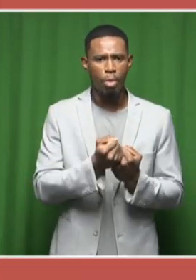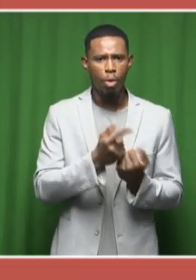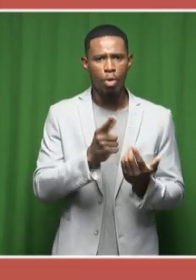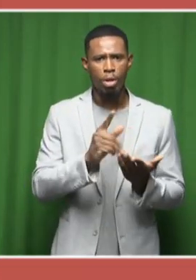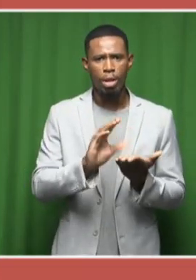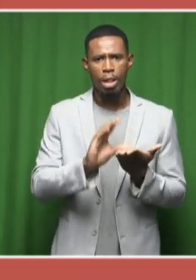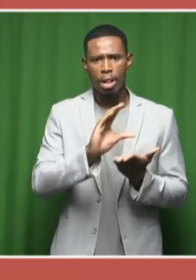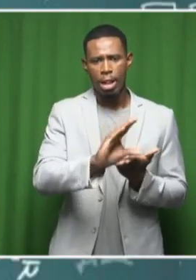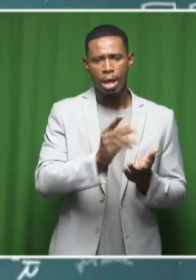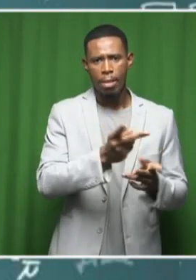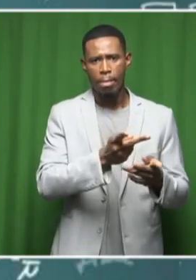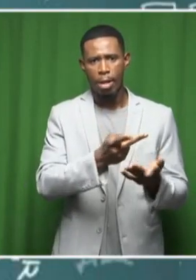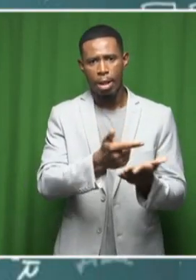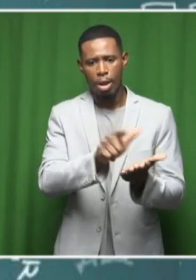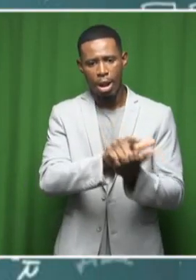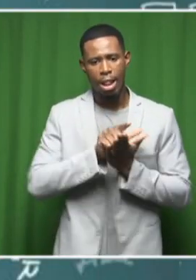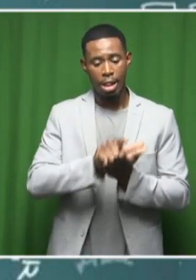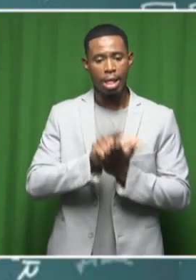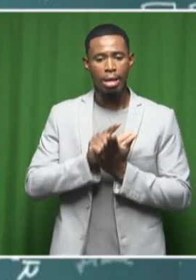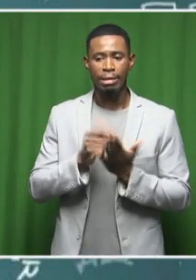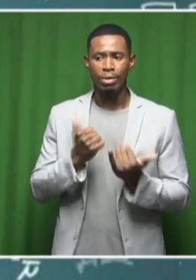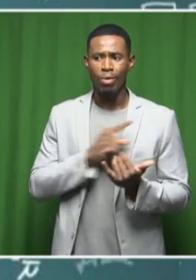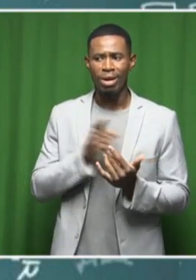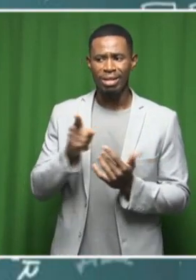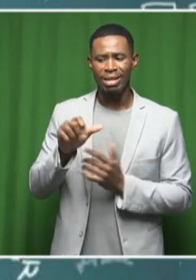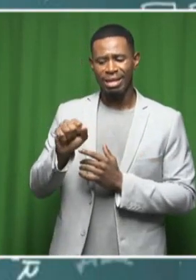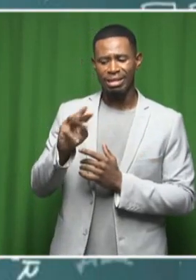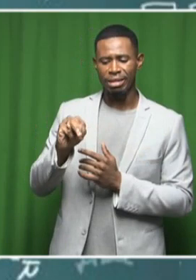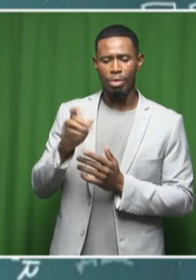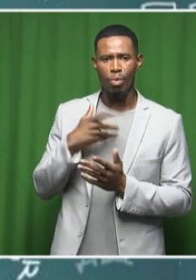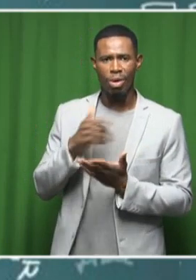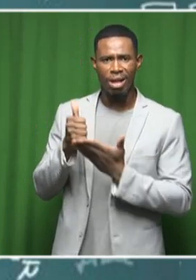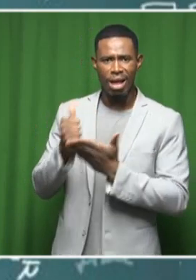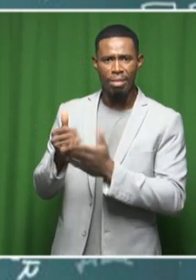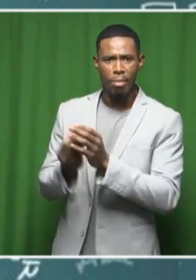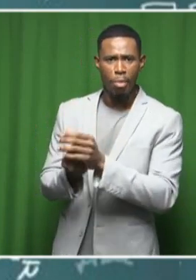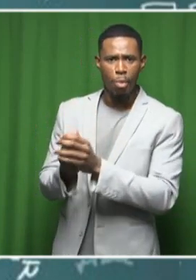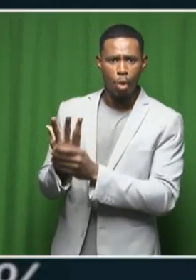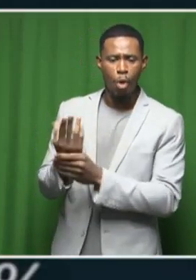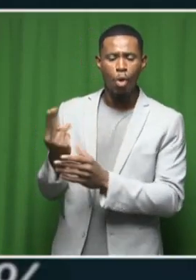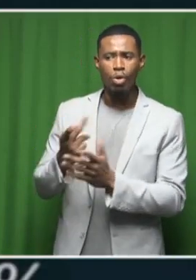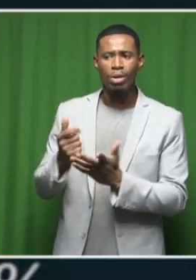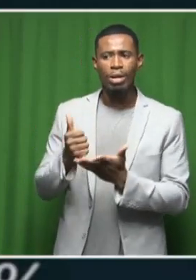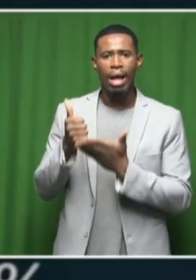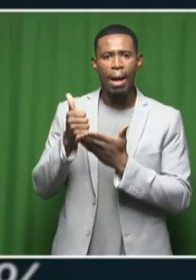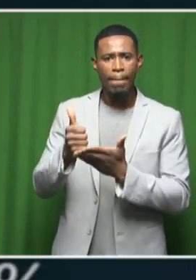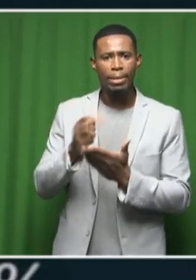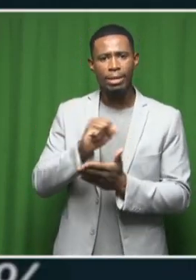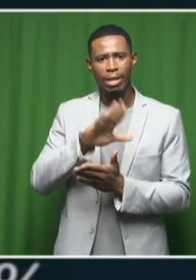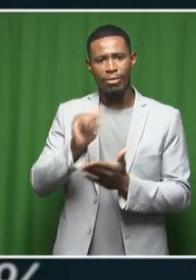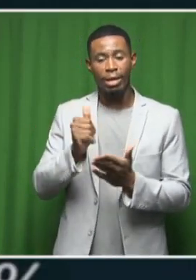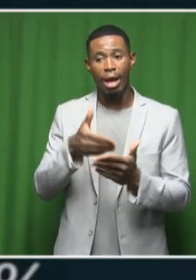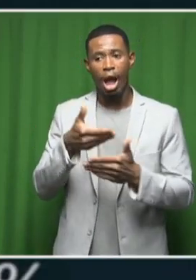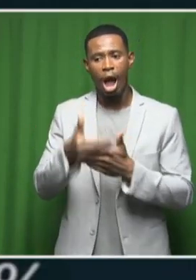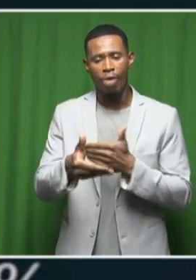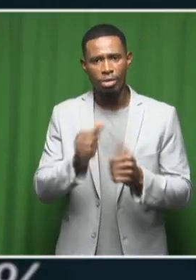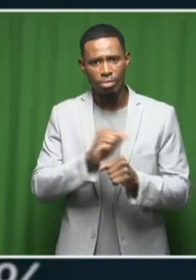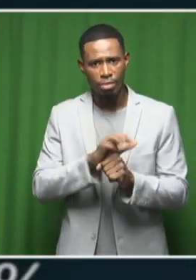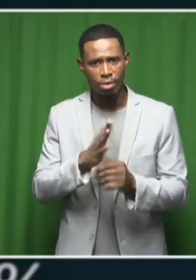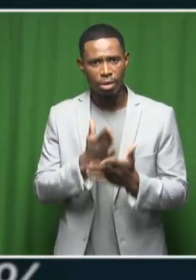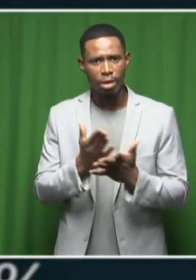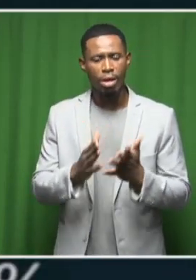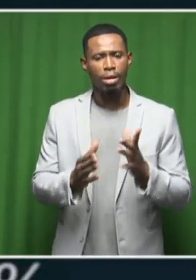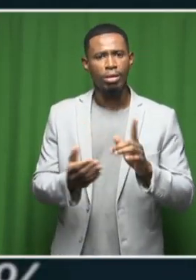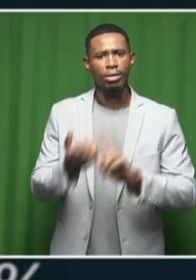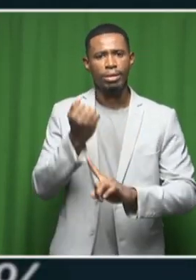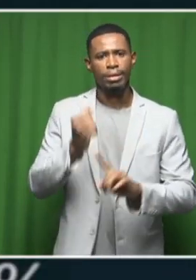help grow this crucial sector of the economy and aid the country's post-pandemic recovery. Now, the eThekwini Furniture